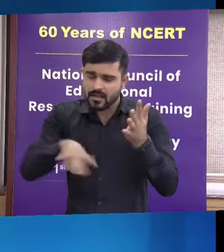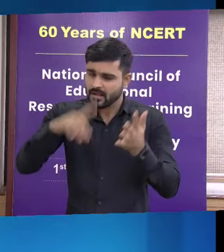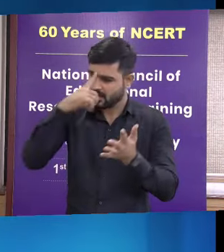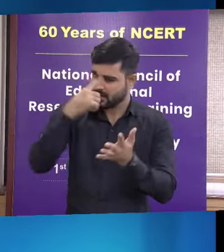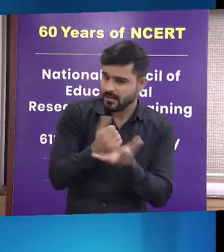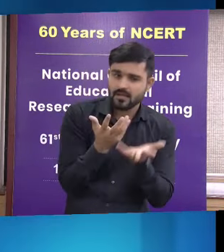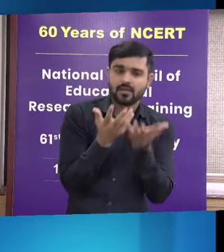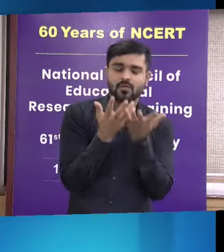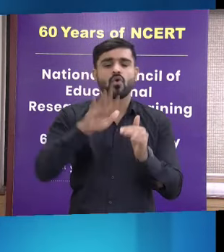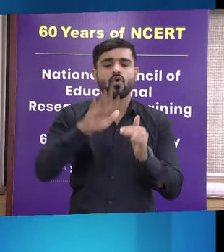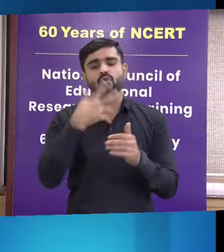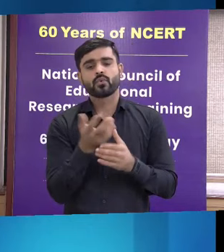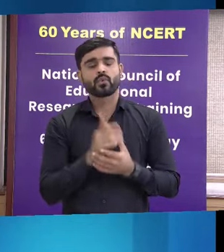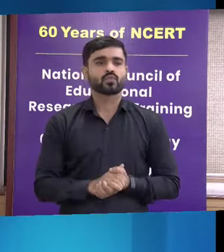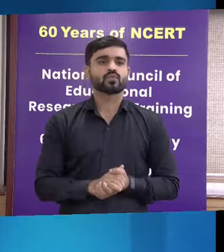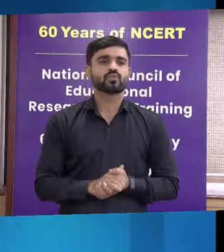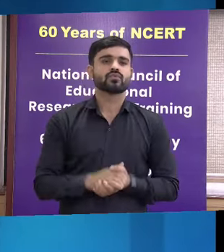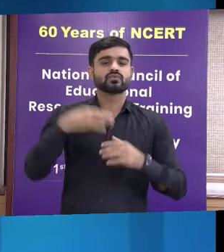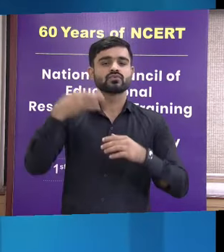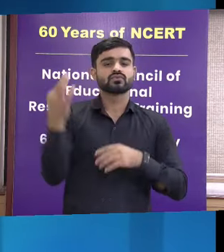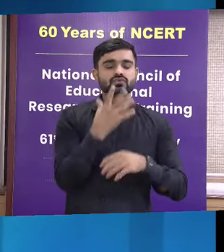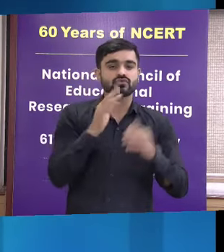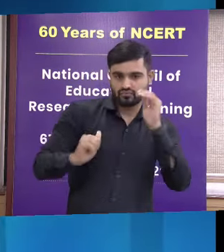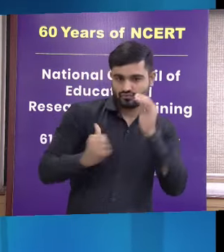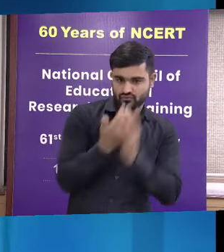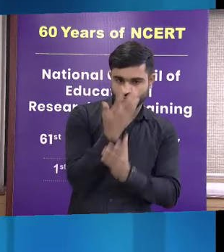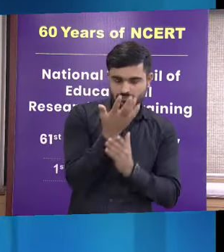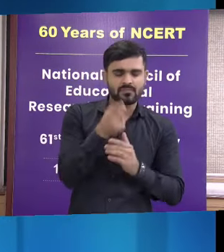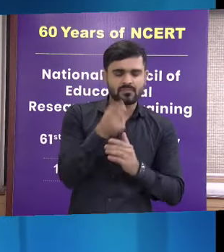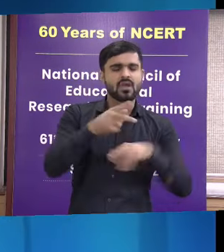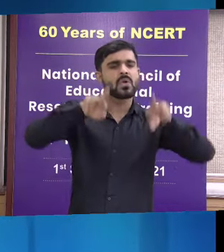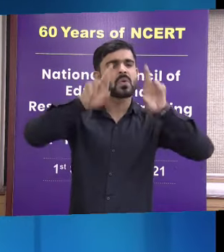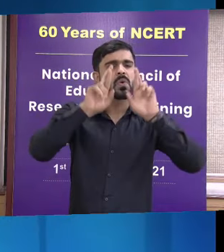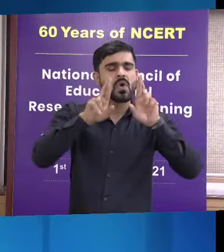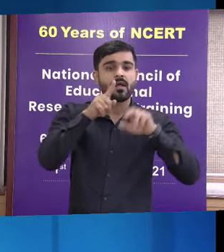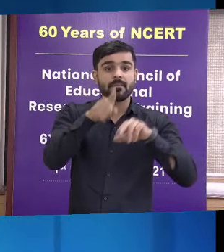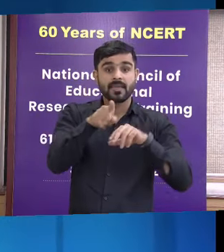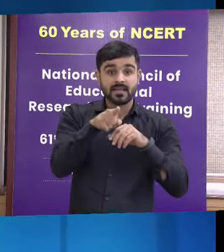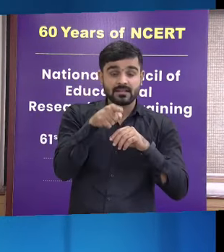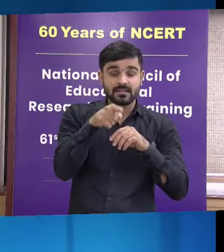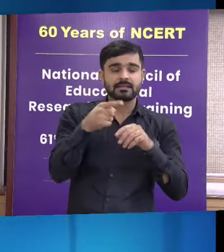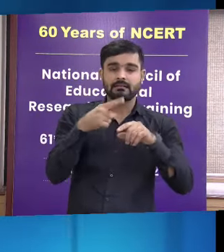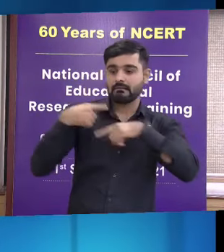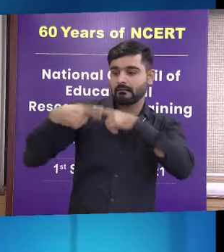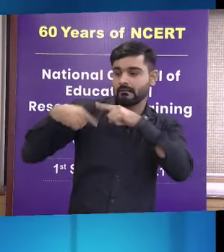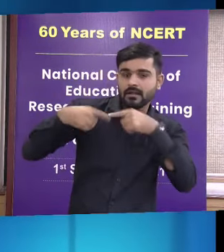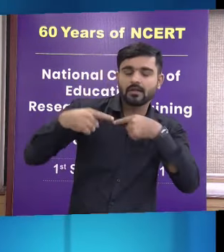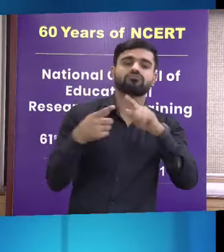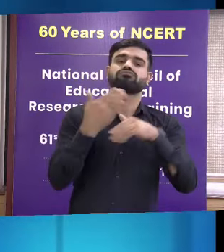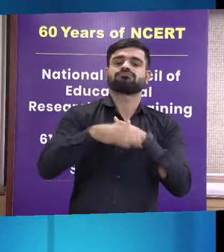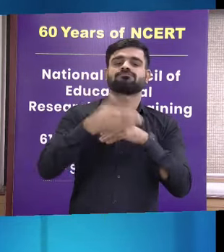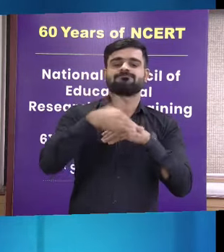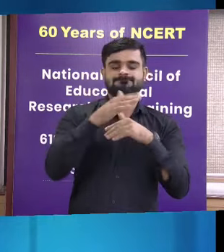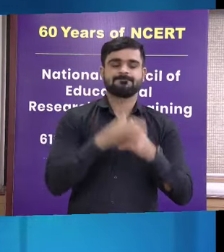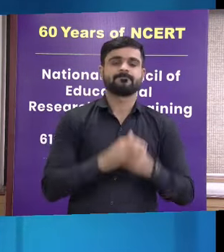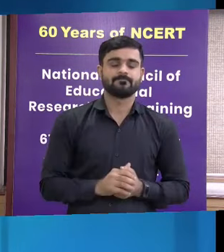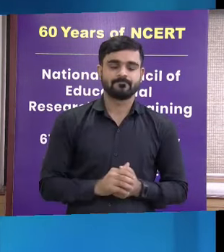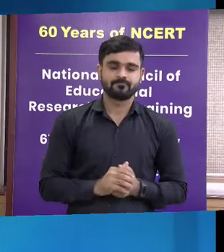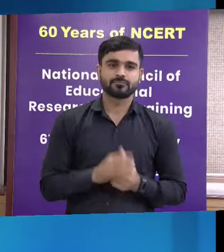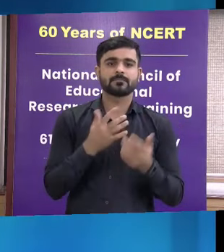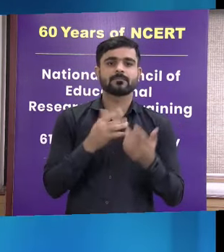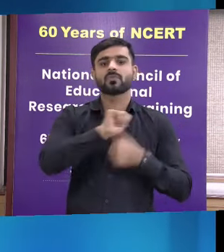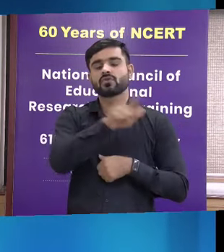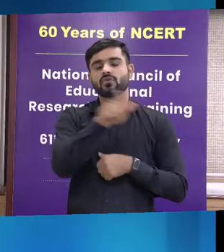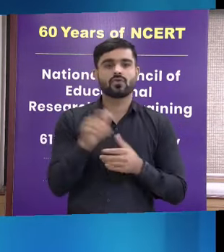any new innovation. I hope that this spirit, this tradition continues in the years to come, and